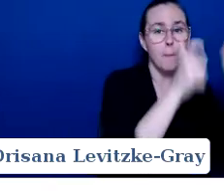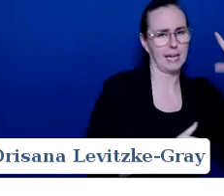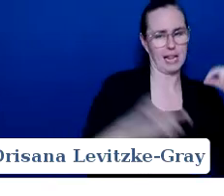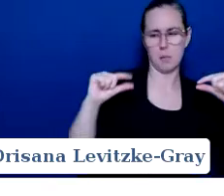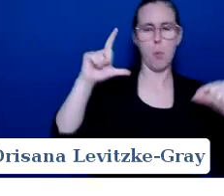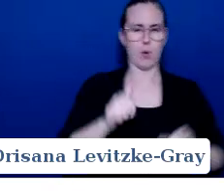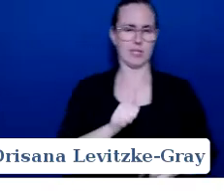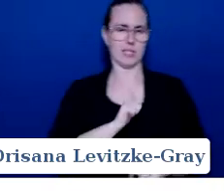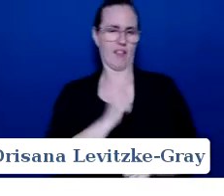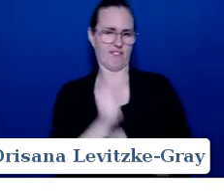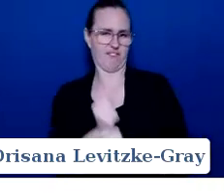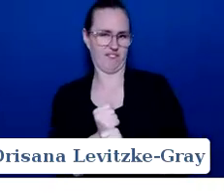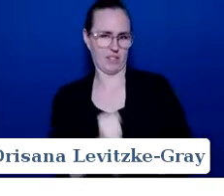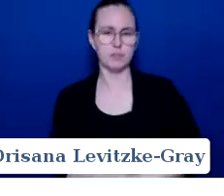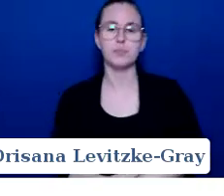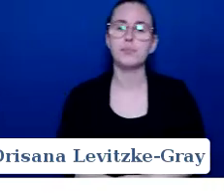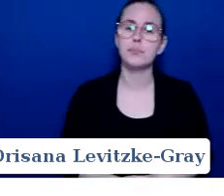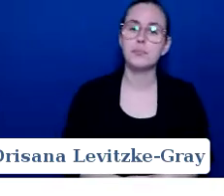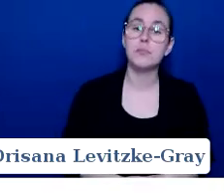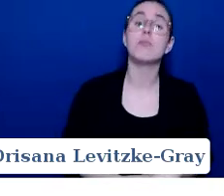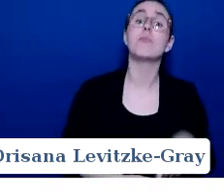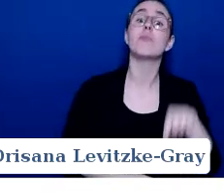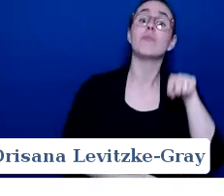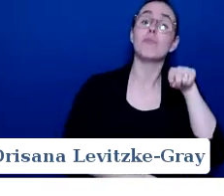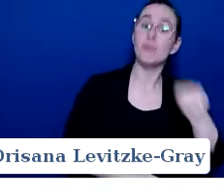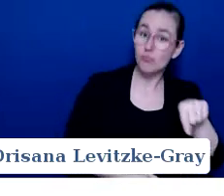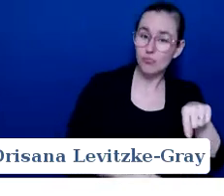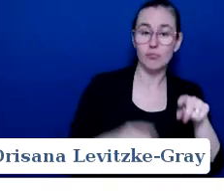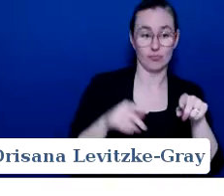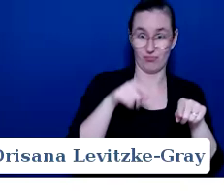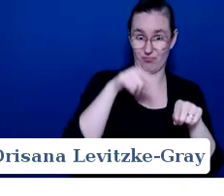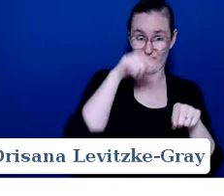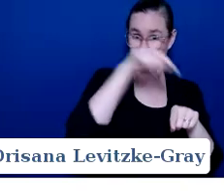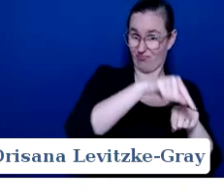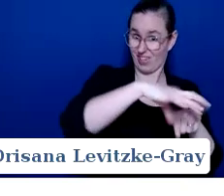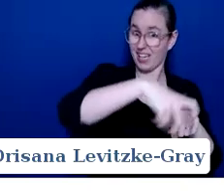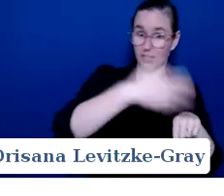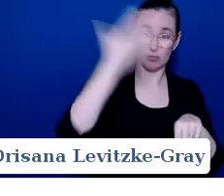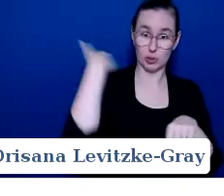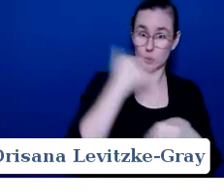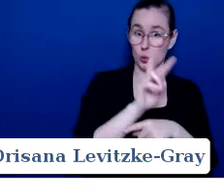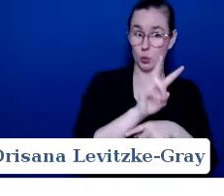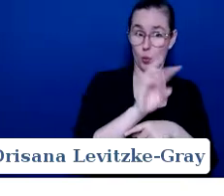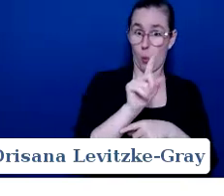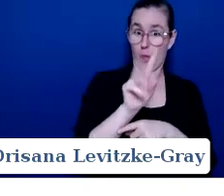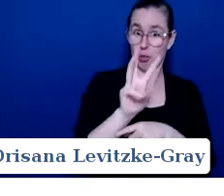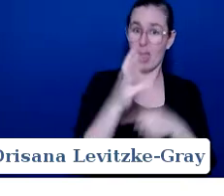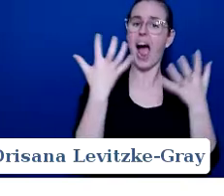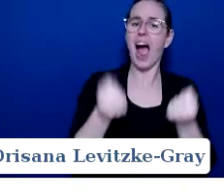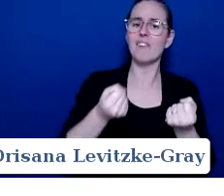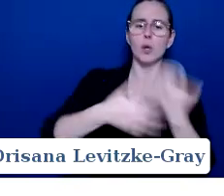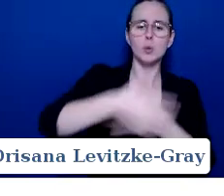And inside of this social registry, using the Washington Group subset of questions, this short set of six